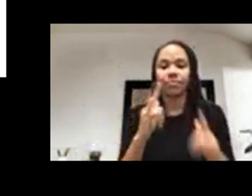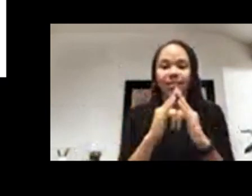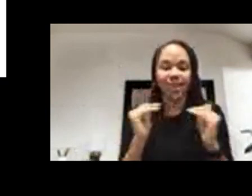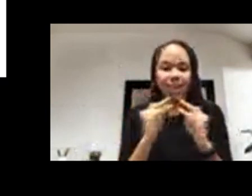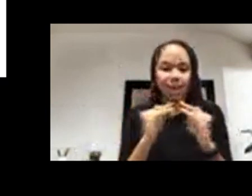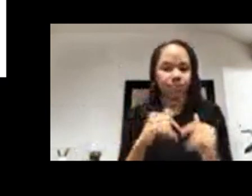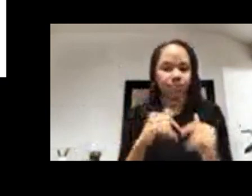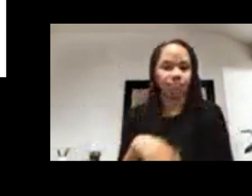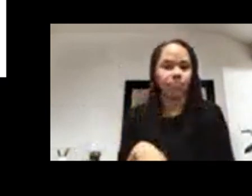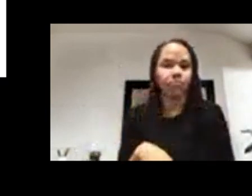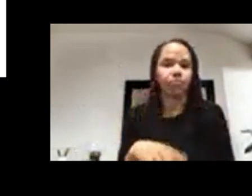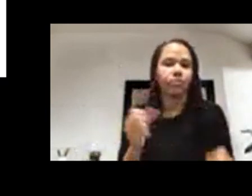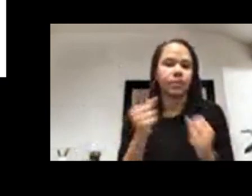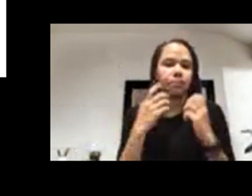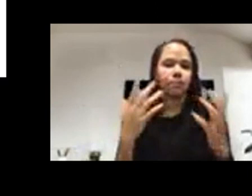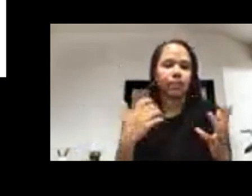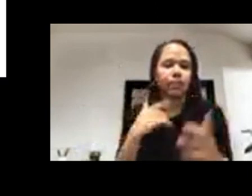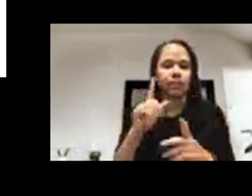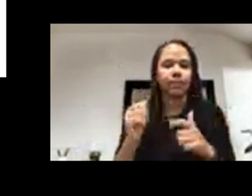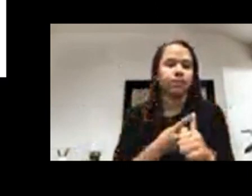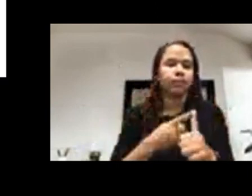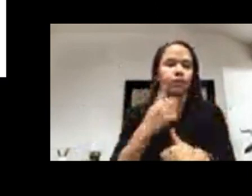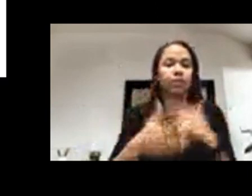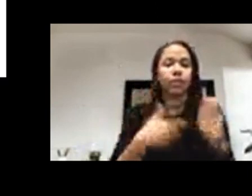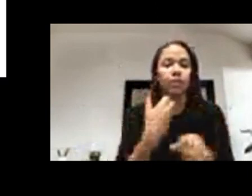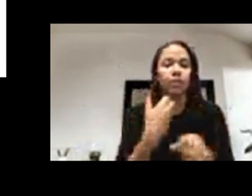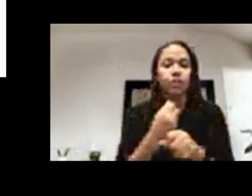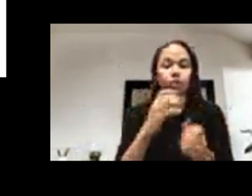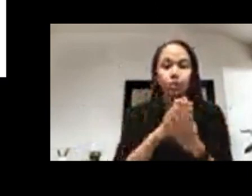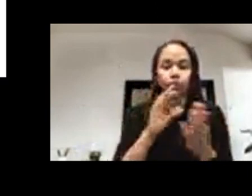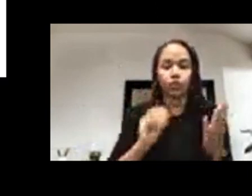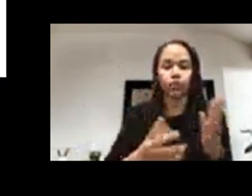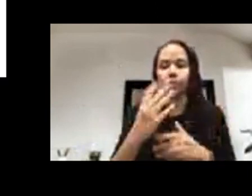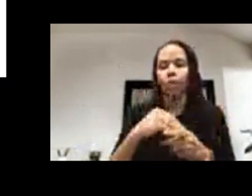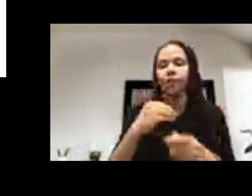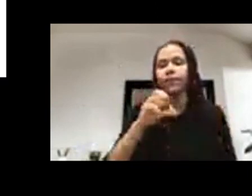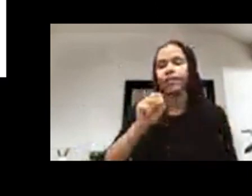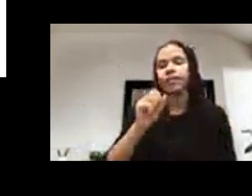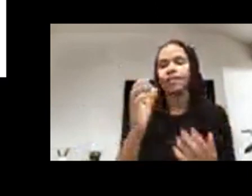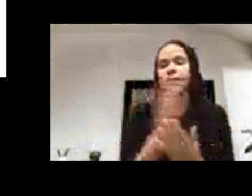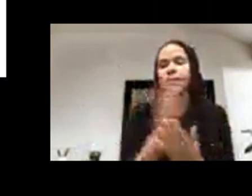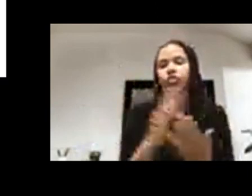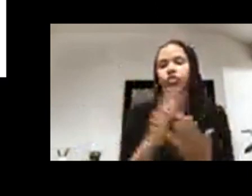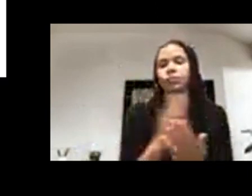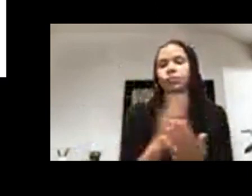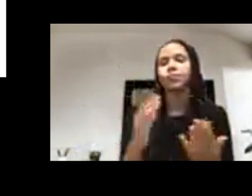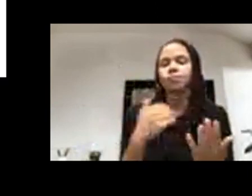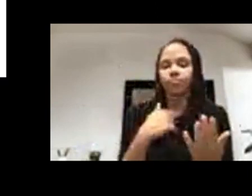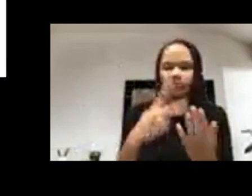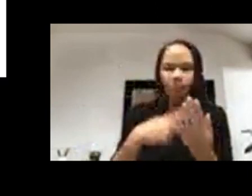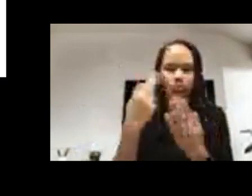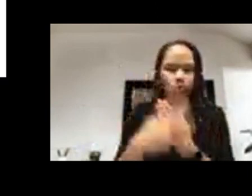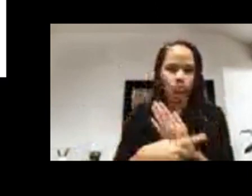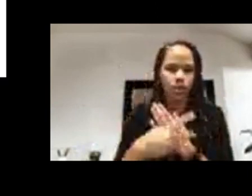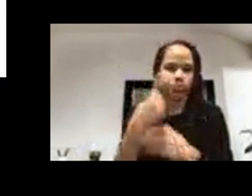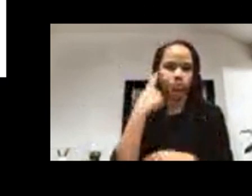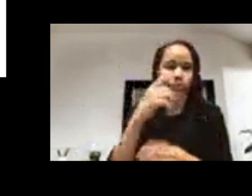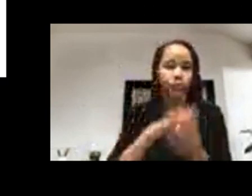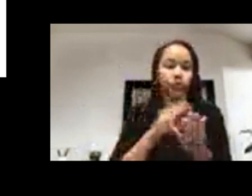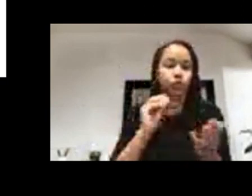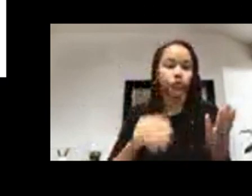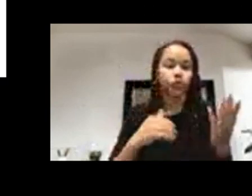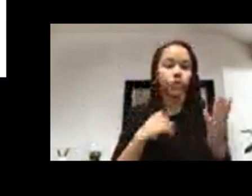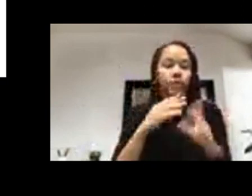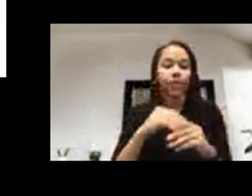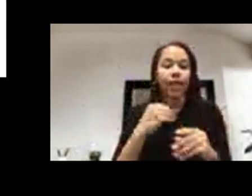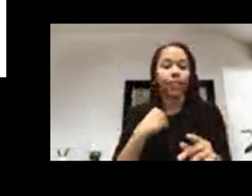years who were part of a Clemson Spectrum program for new students to the university who are going to be